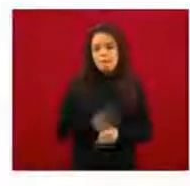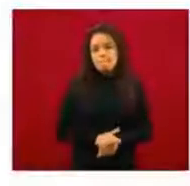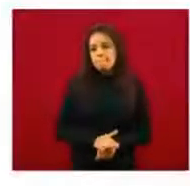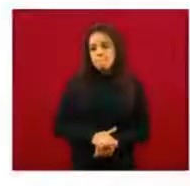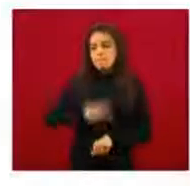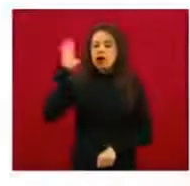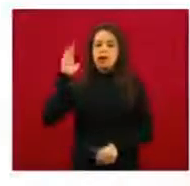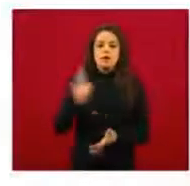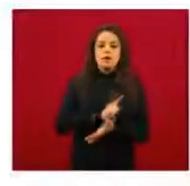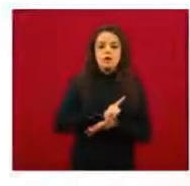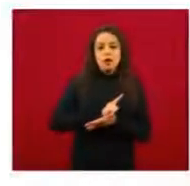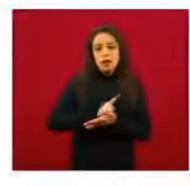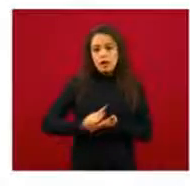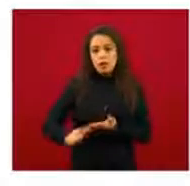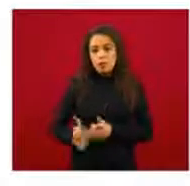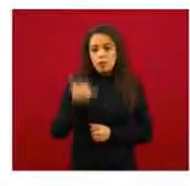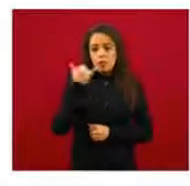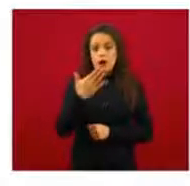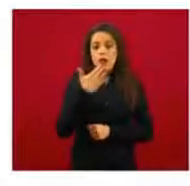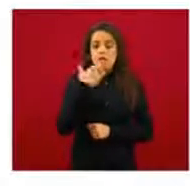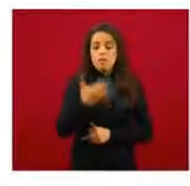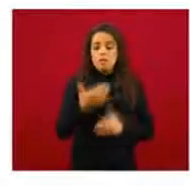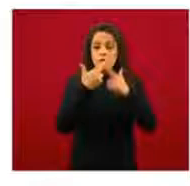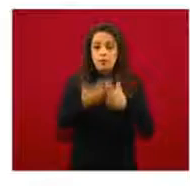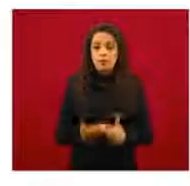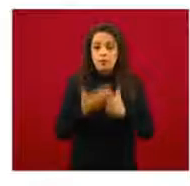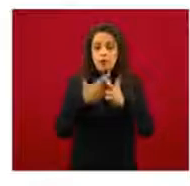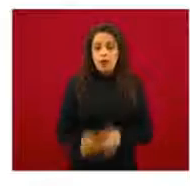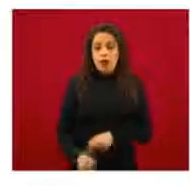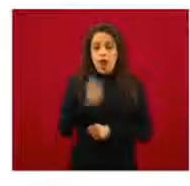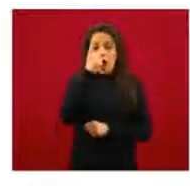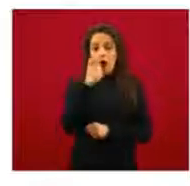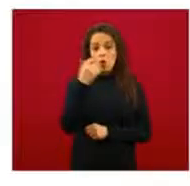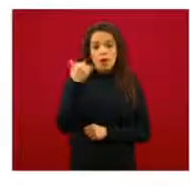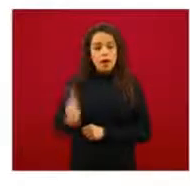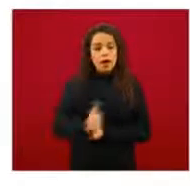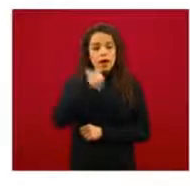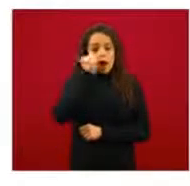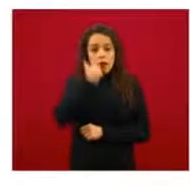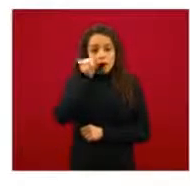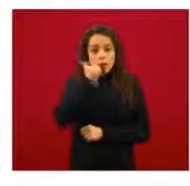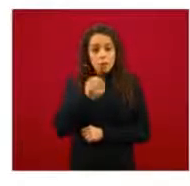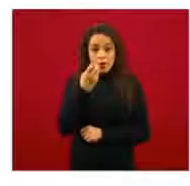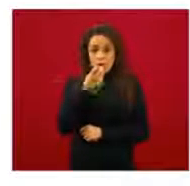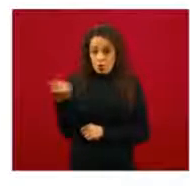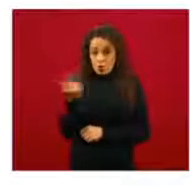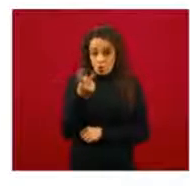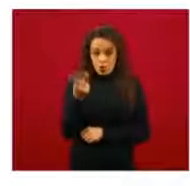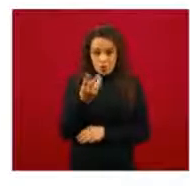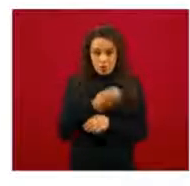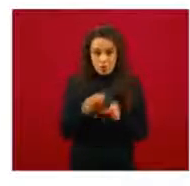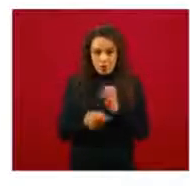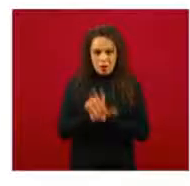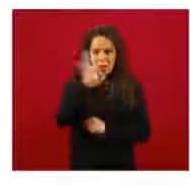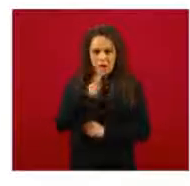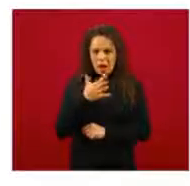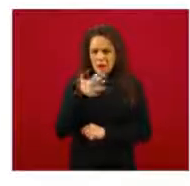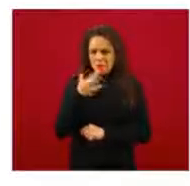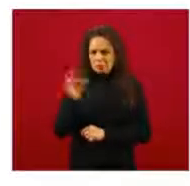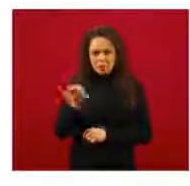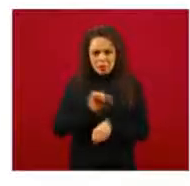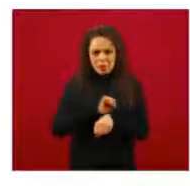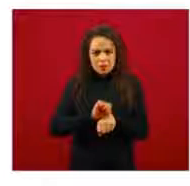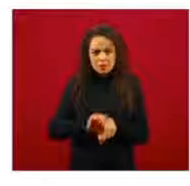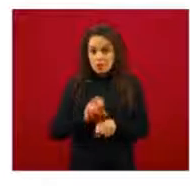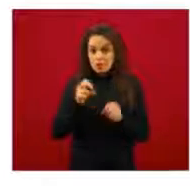be clean, but particularly they must have a supply of water and soap, something as simple and so powerful at the